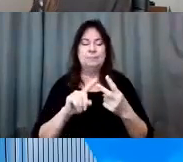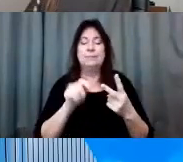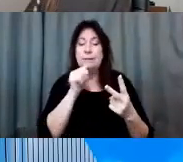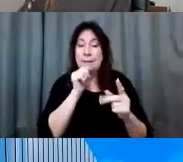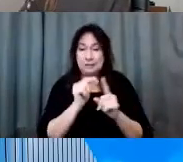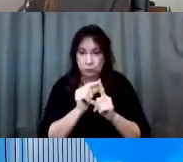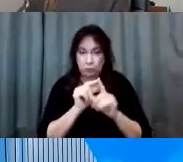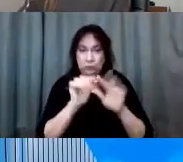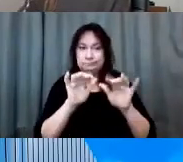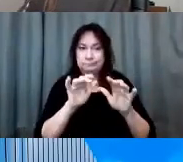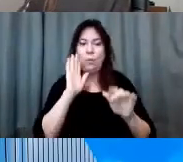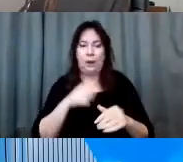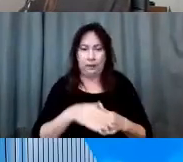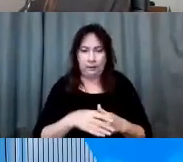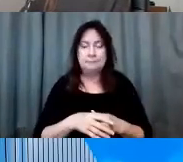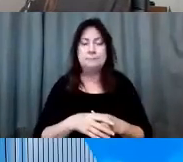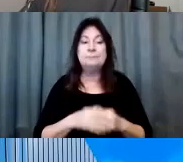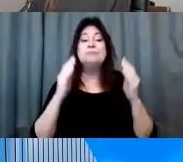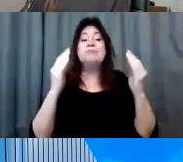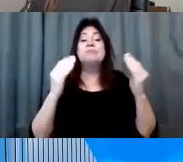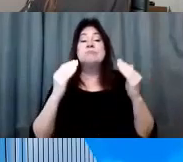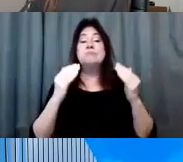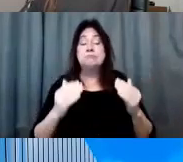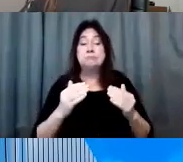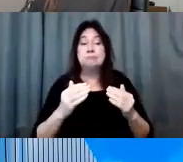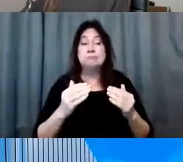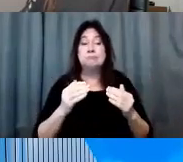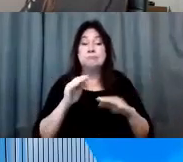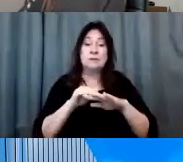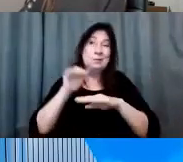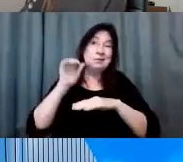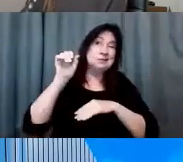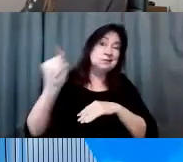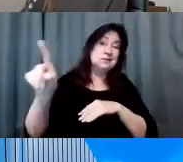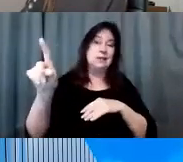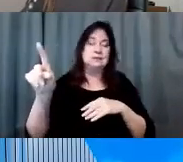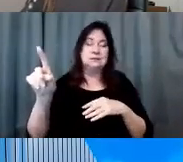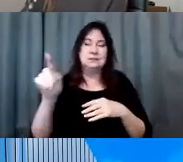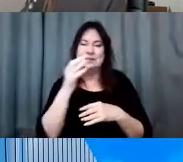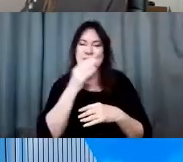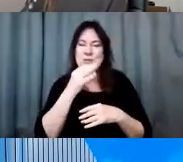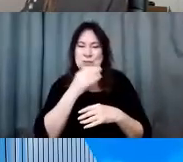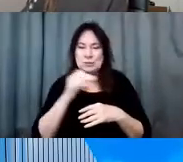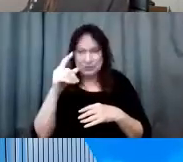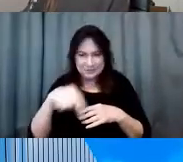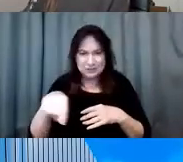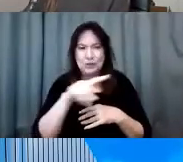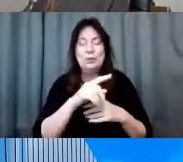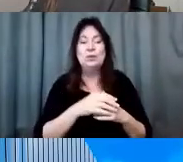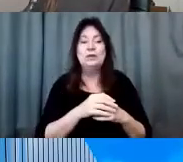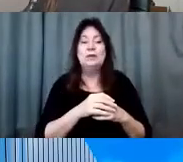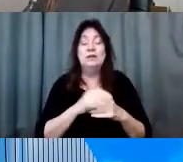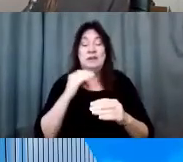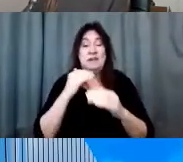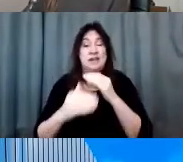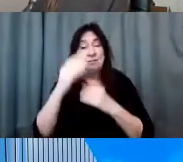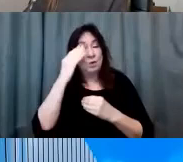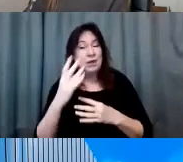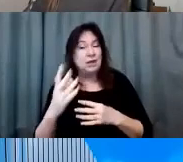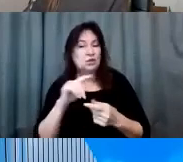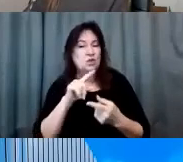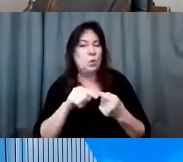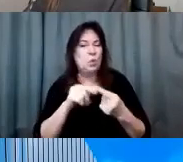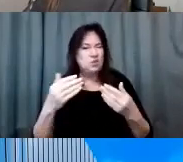here. That information is going to be sent out shortly, and in that email, it'll tell you when you